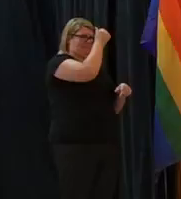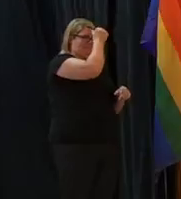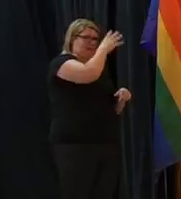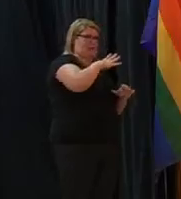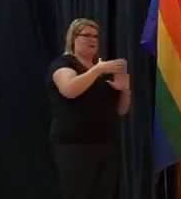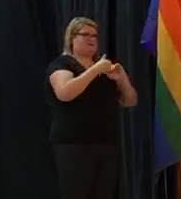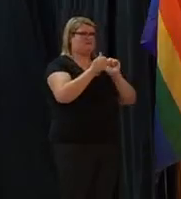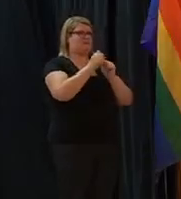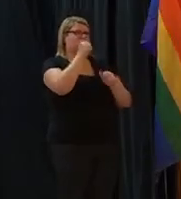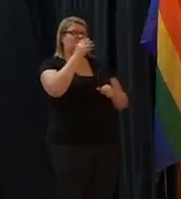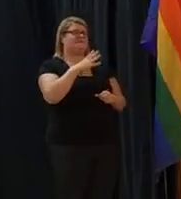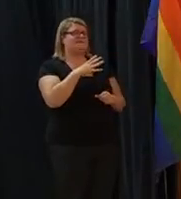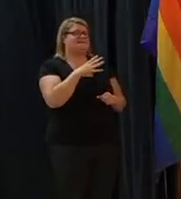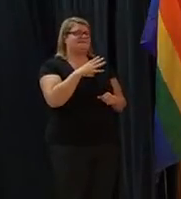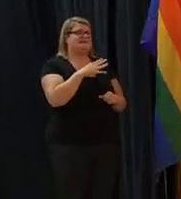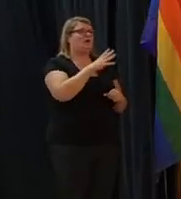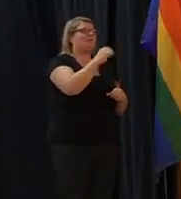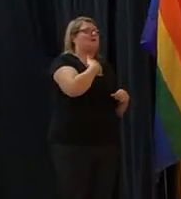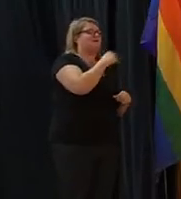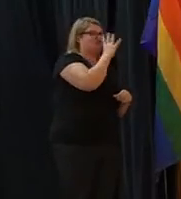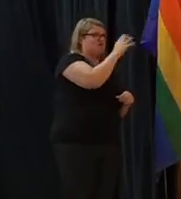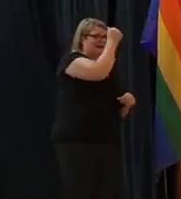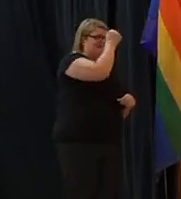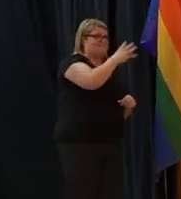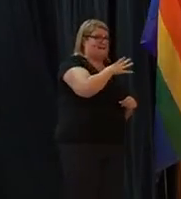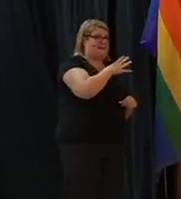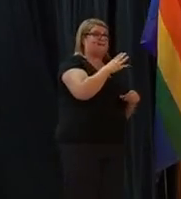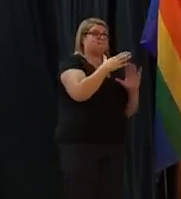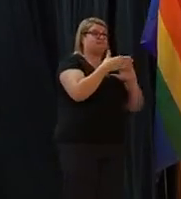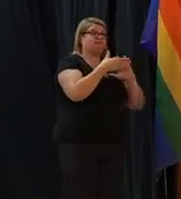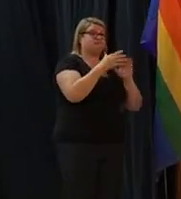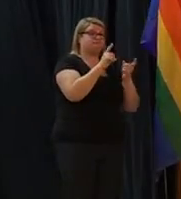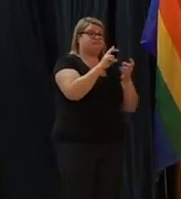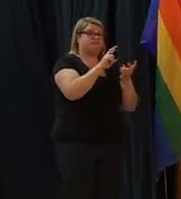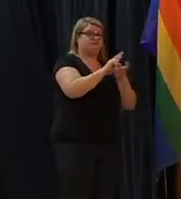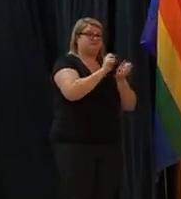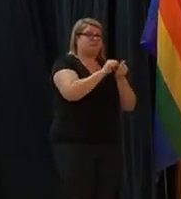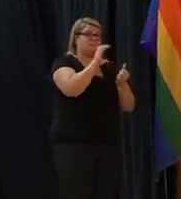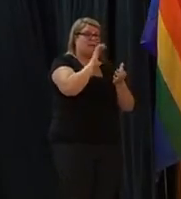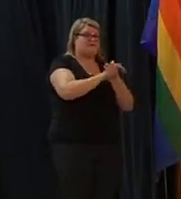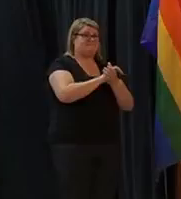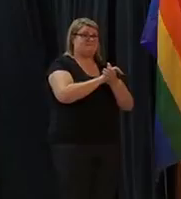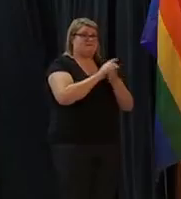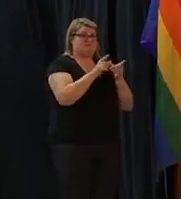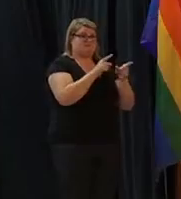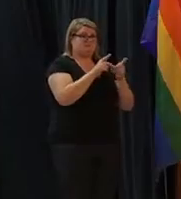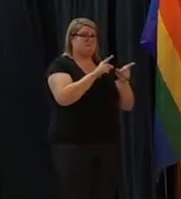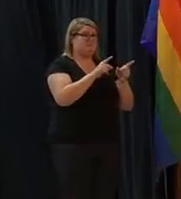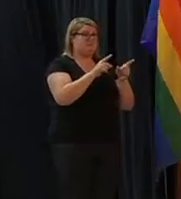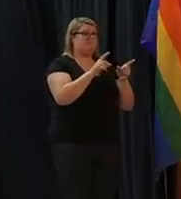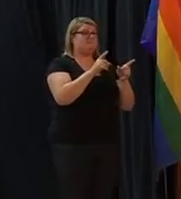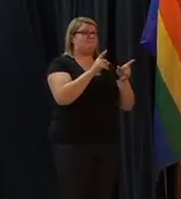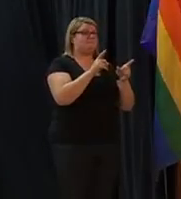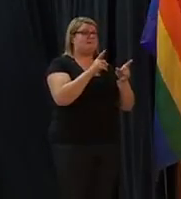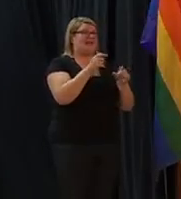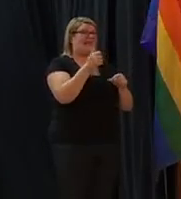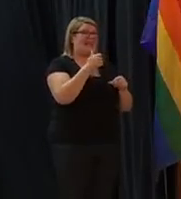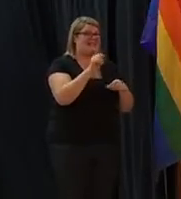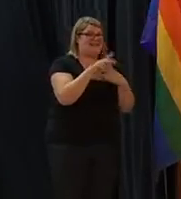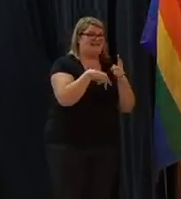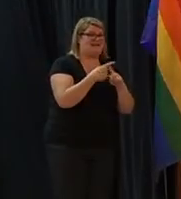so funny that even if it's a straight man having sex with his wife and he has any kind of sex which is